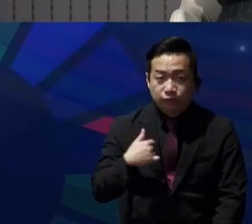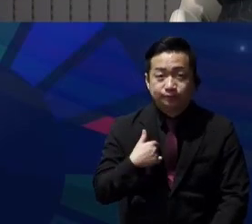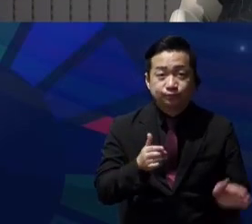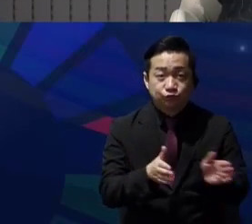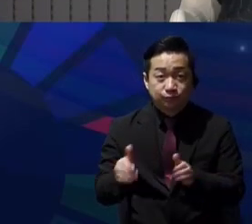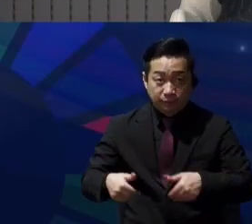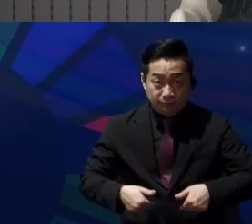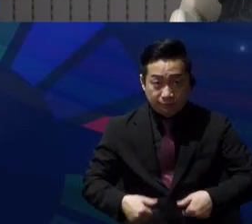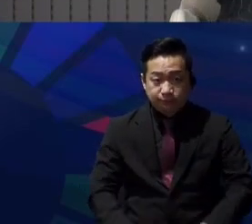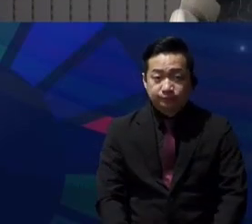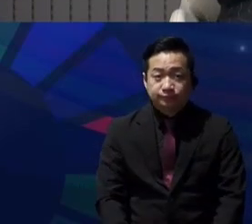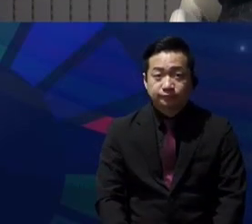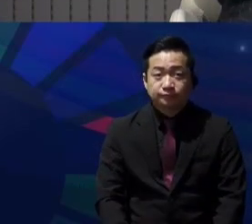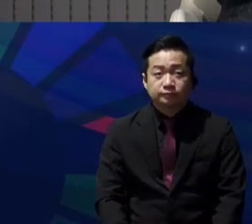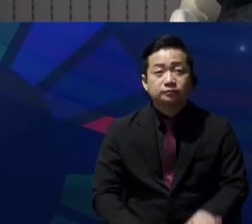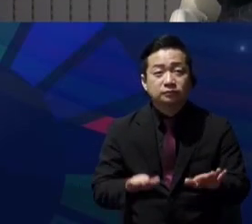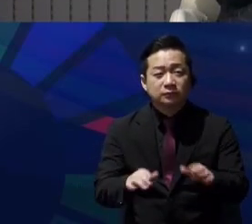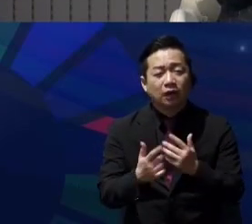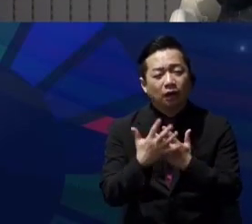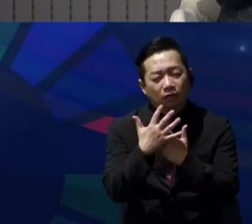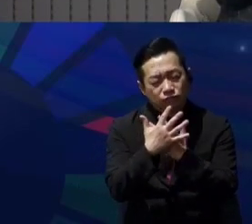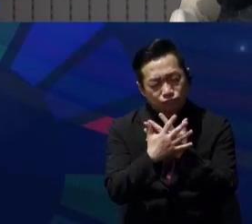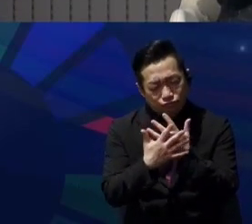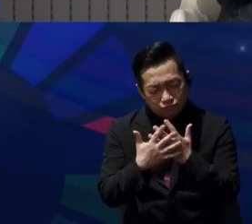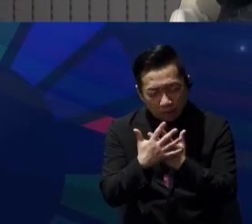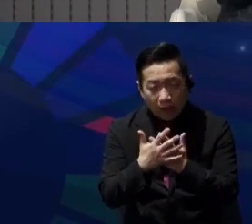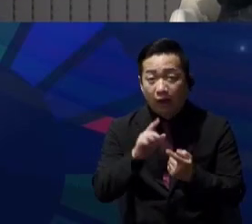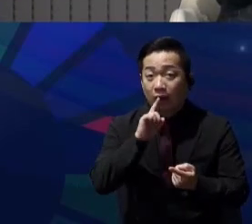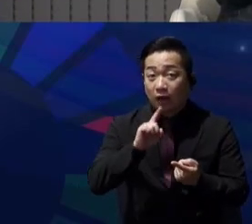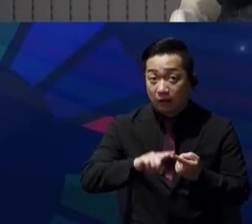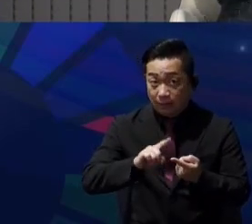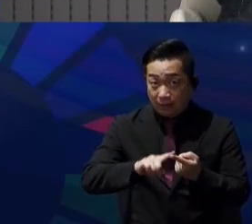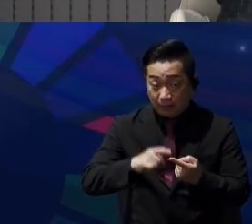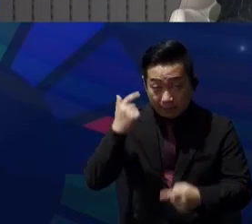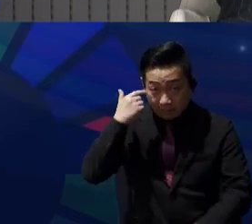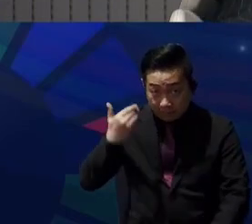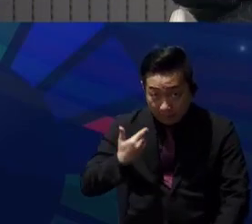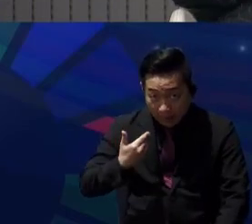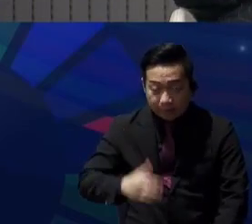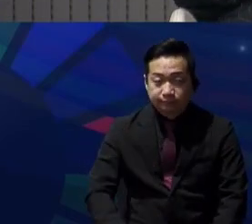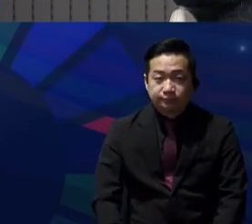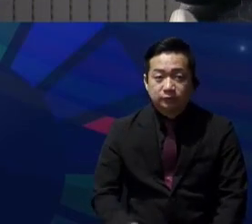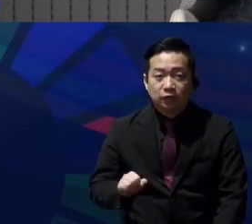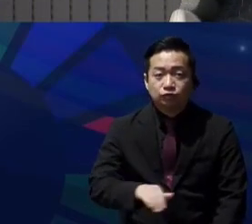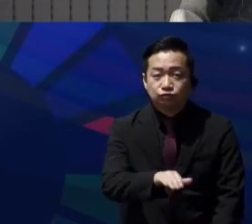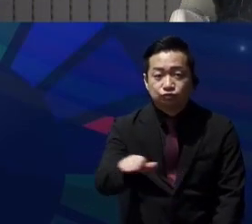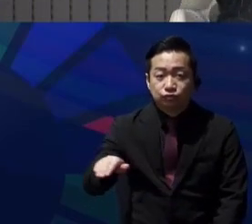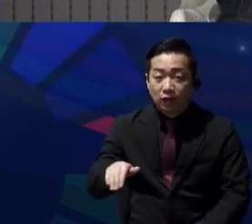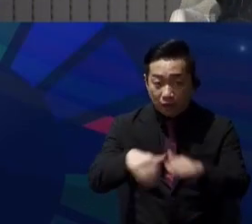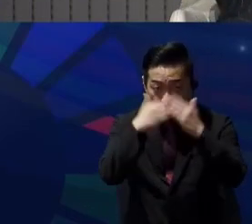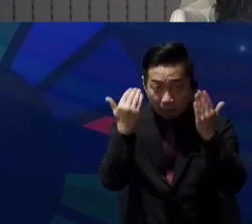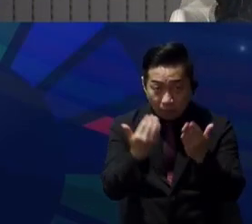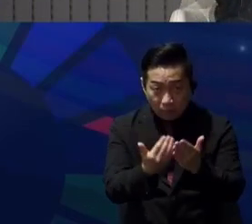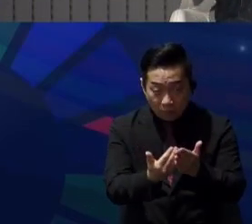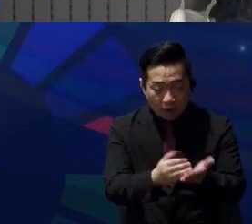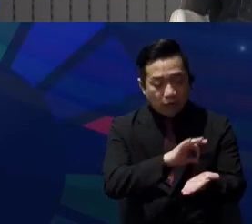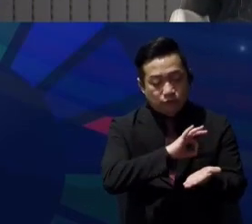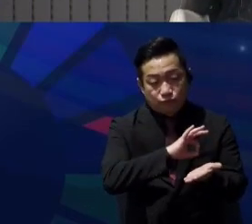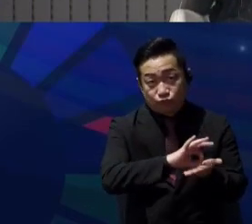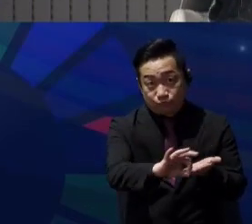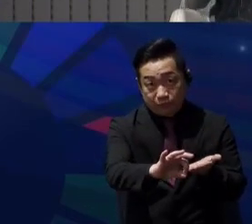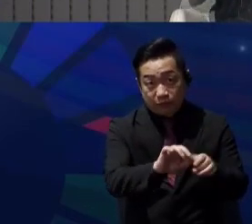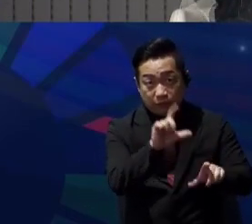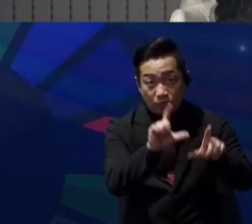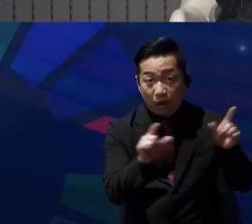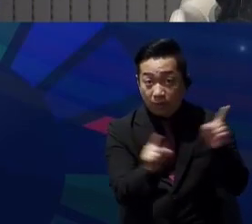uncertainty, unless every single one of us change the way we consume, the way we live,